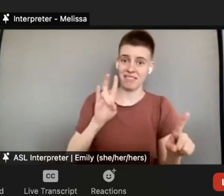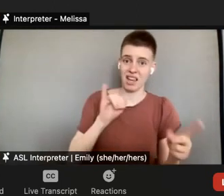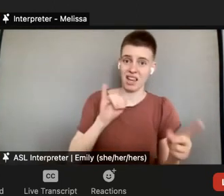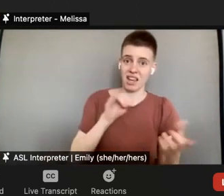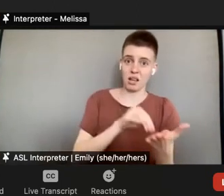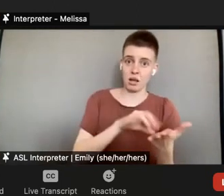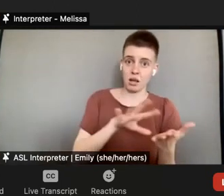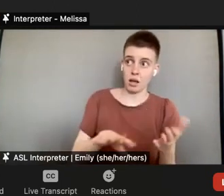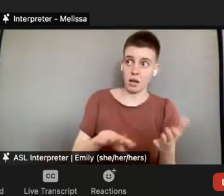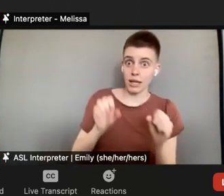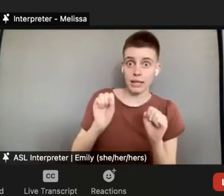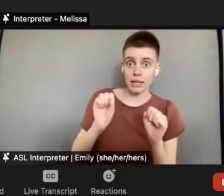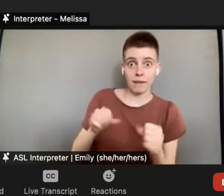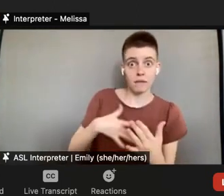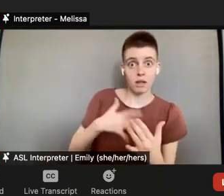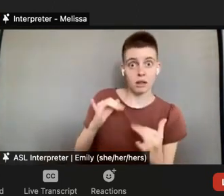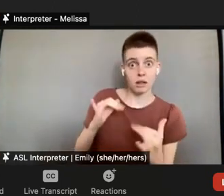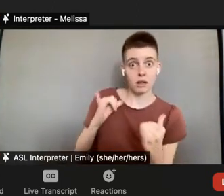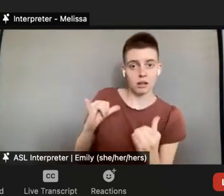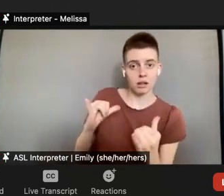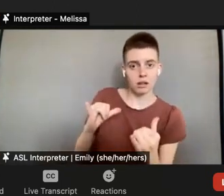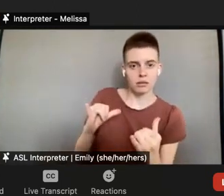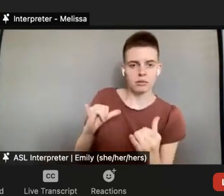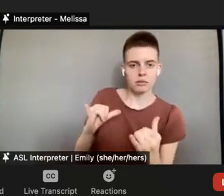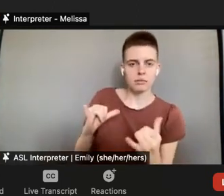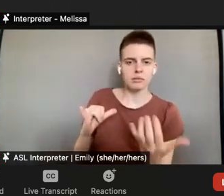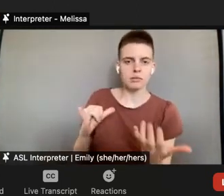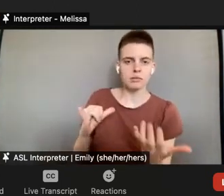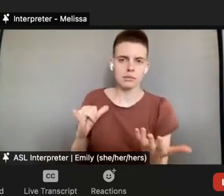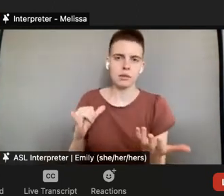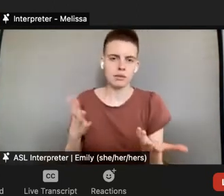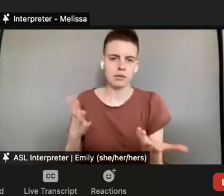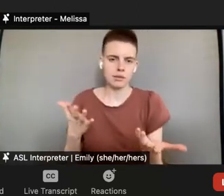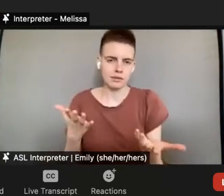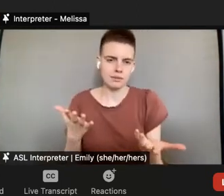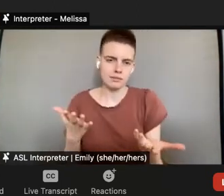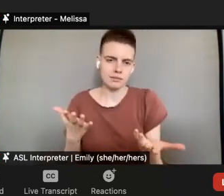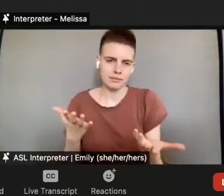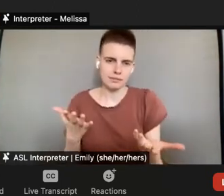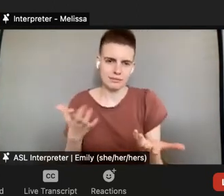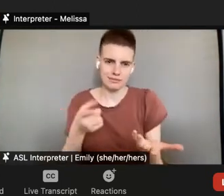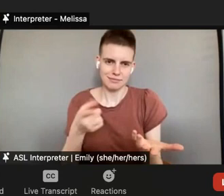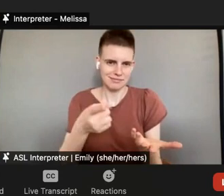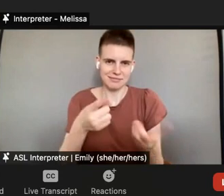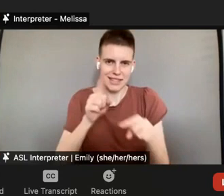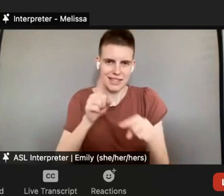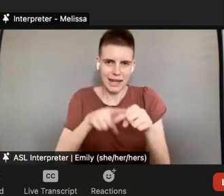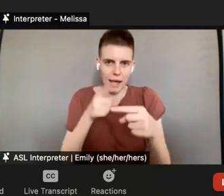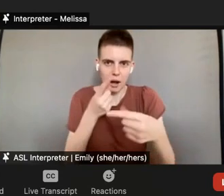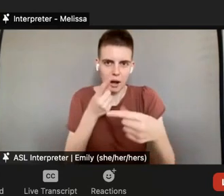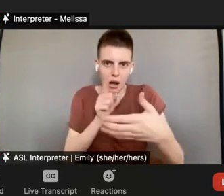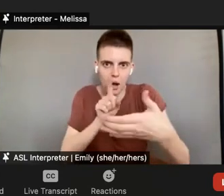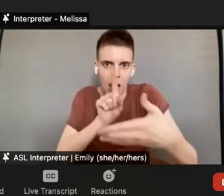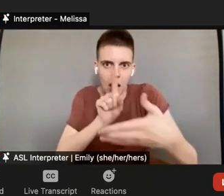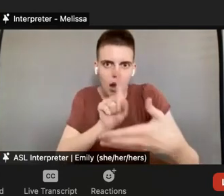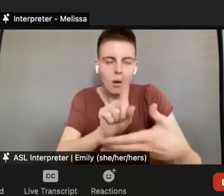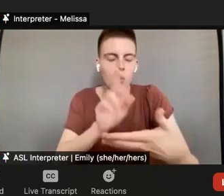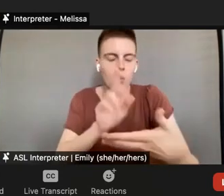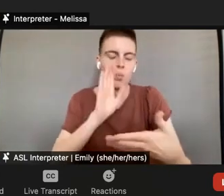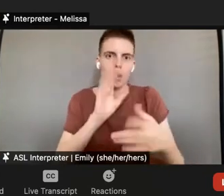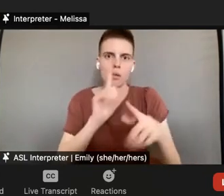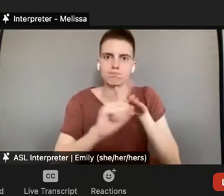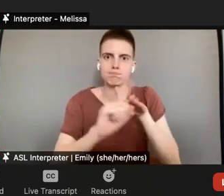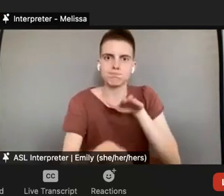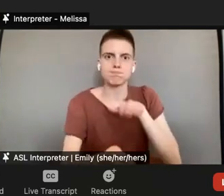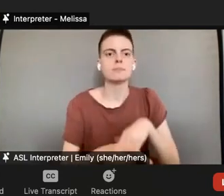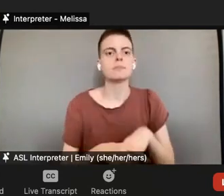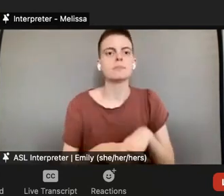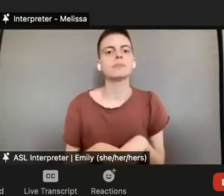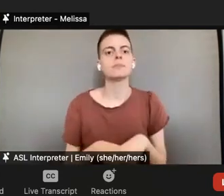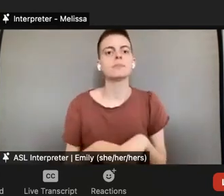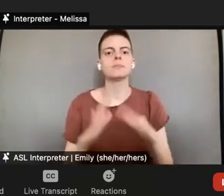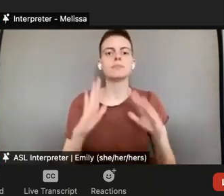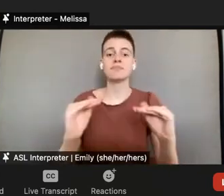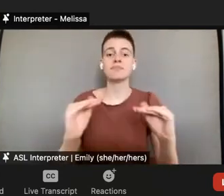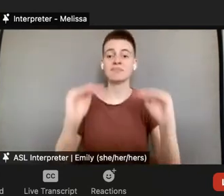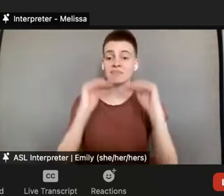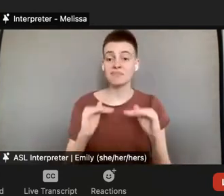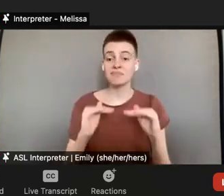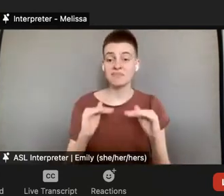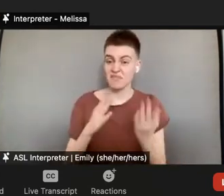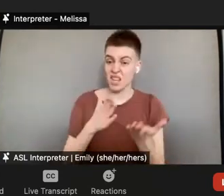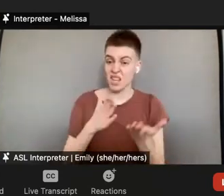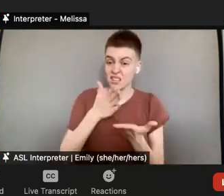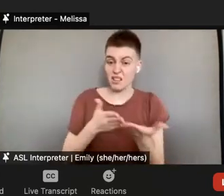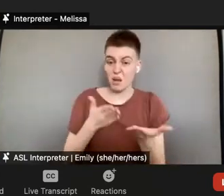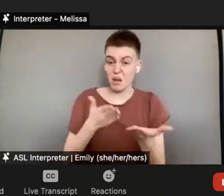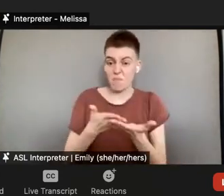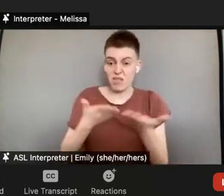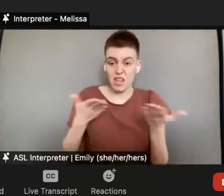you see how thrilled Griffin was with it, but this, you can't get close enough. They're going to move. They're going to go. Some things are not safe for close inspection. I can't